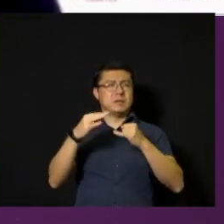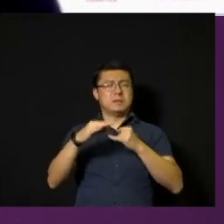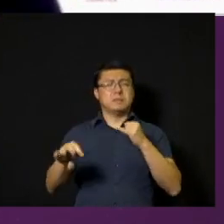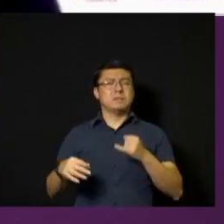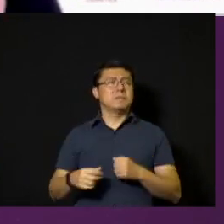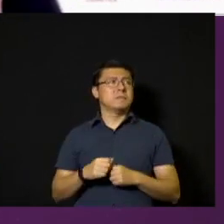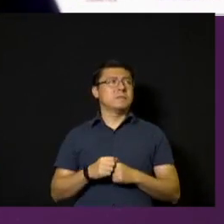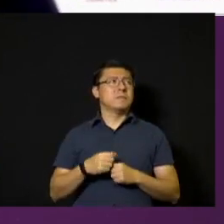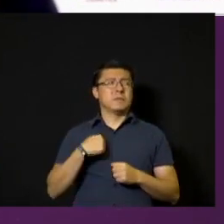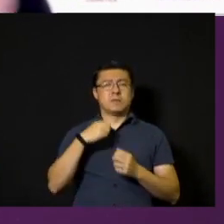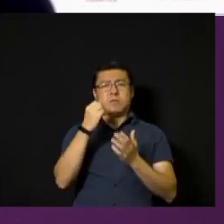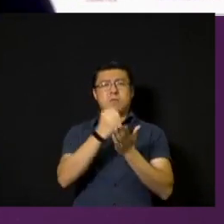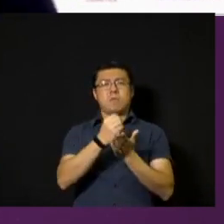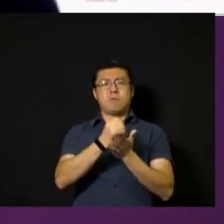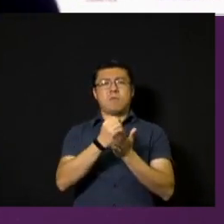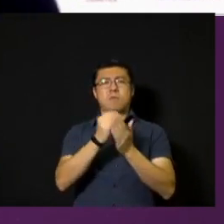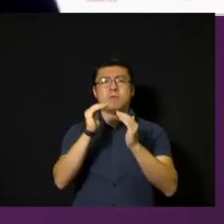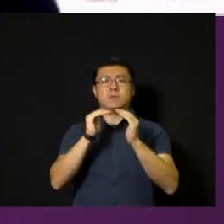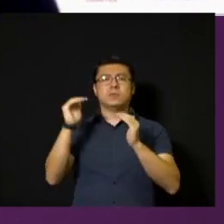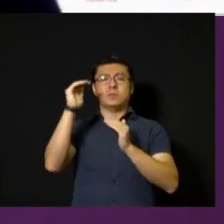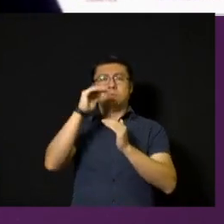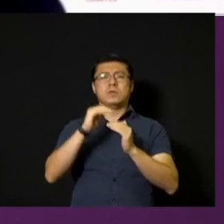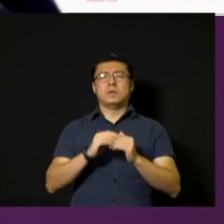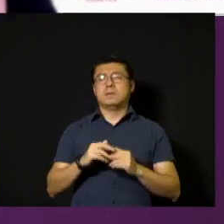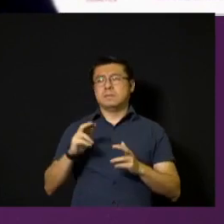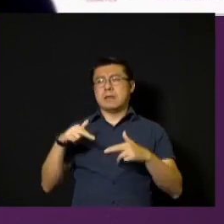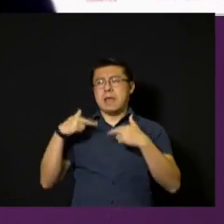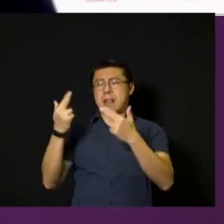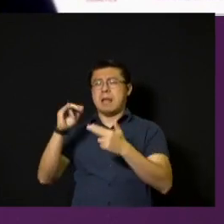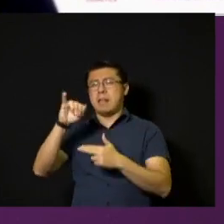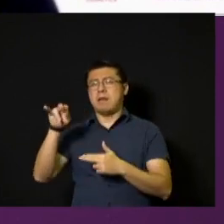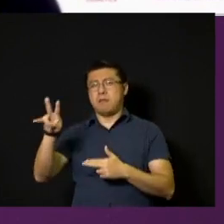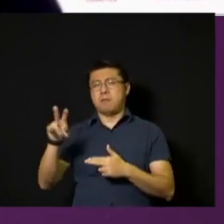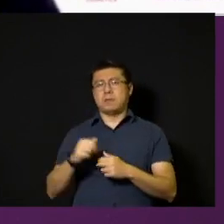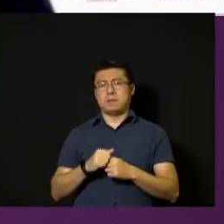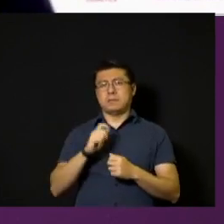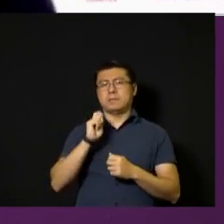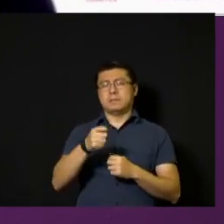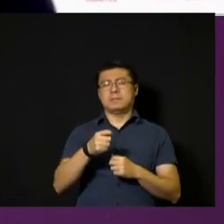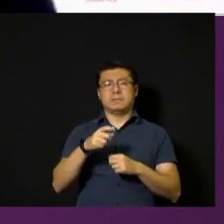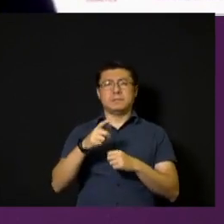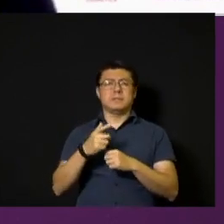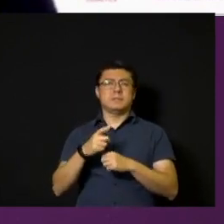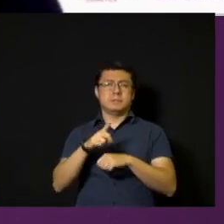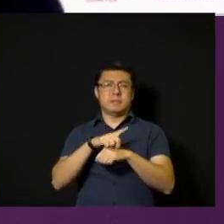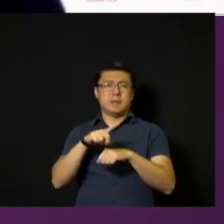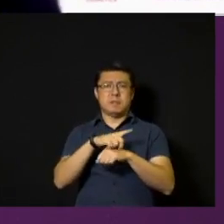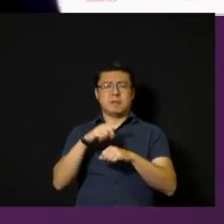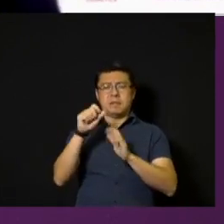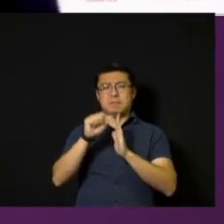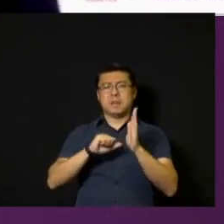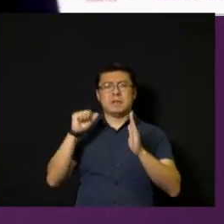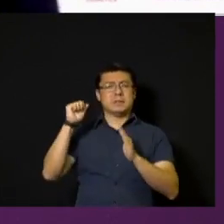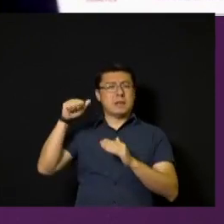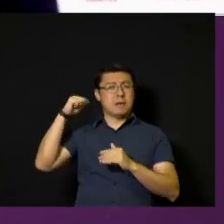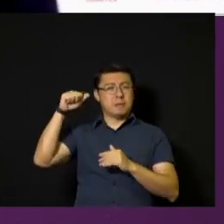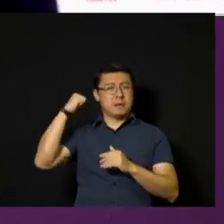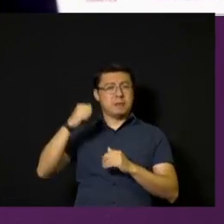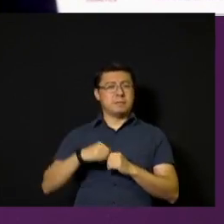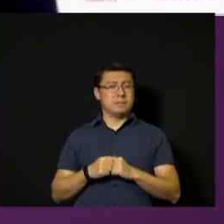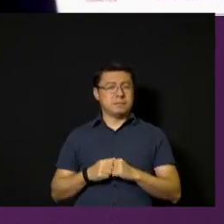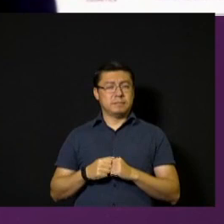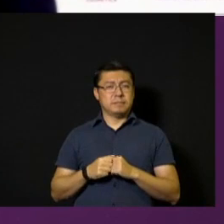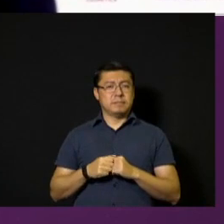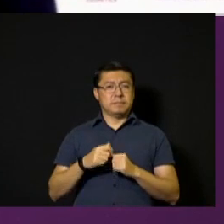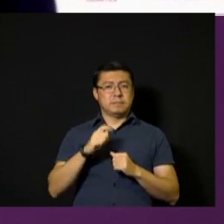Let me tell about one. I wanted to, I was called Supreme and then a summit in April. I wanted to give her